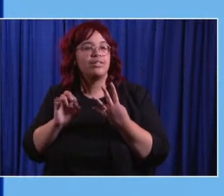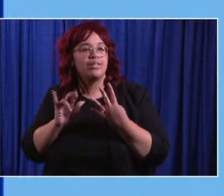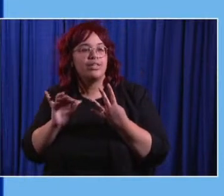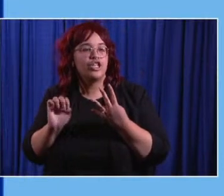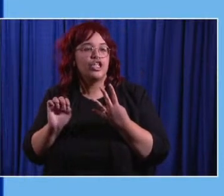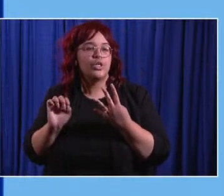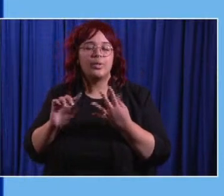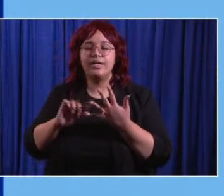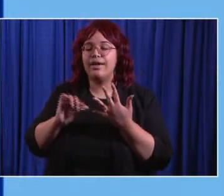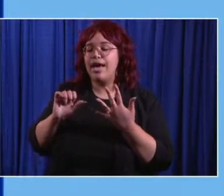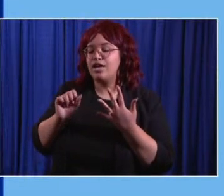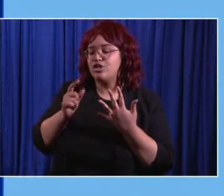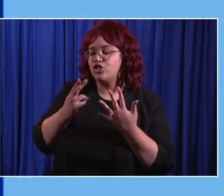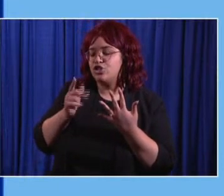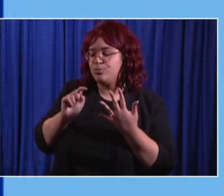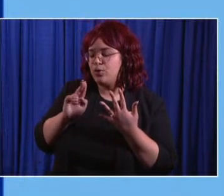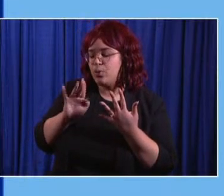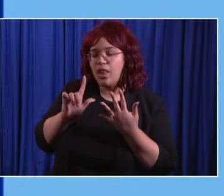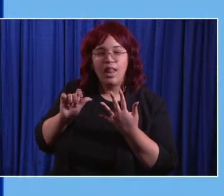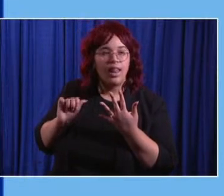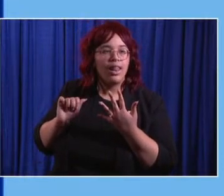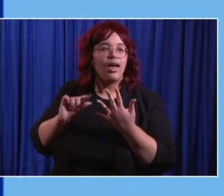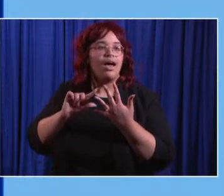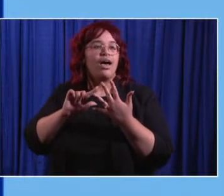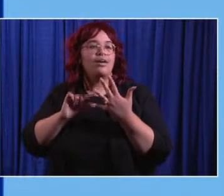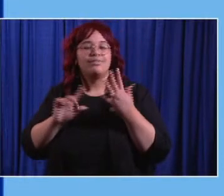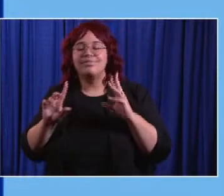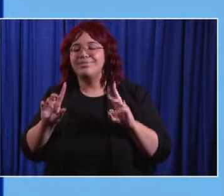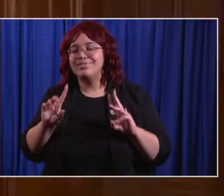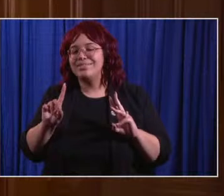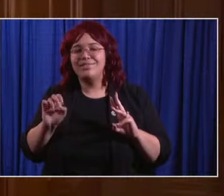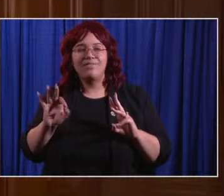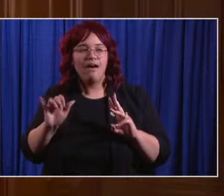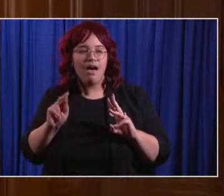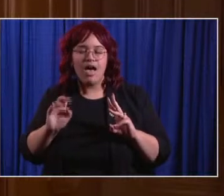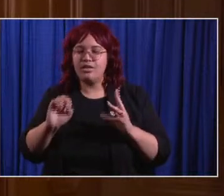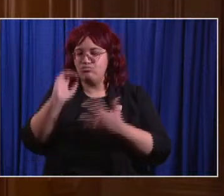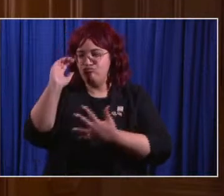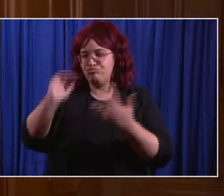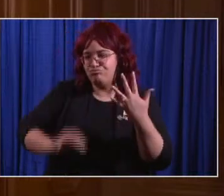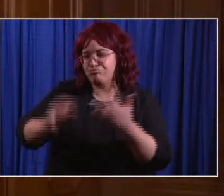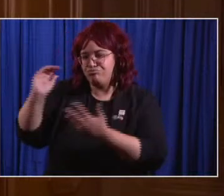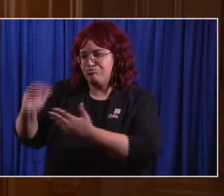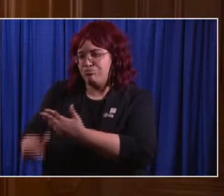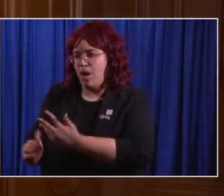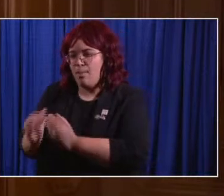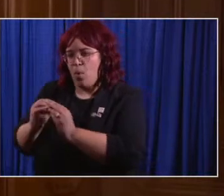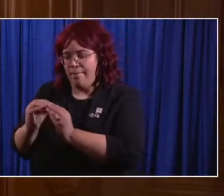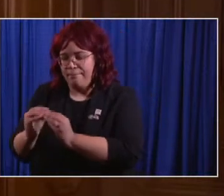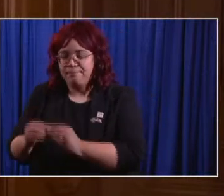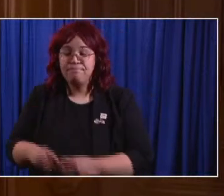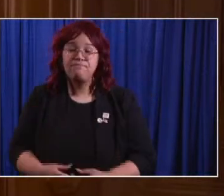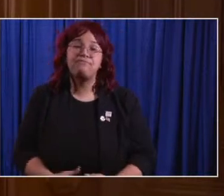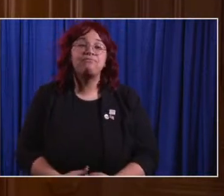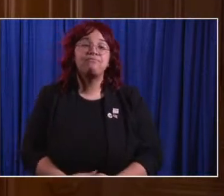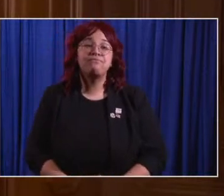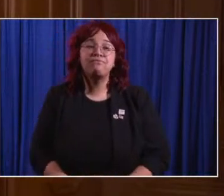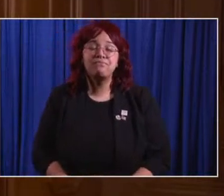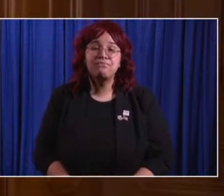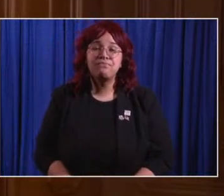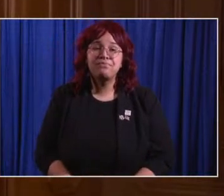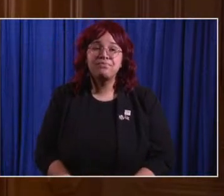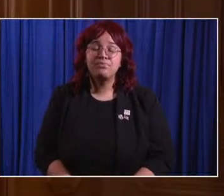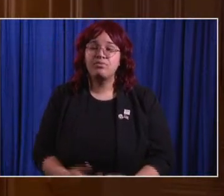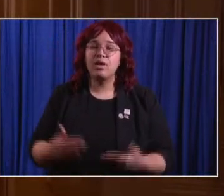in the central part of the state, Adams in the southern part of the state. And so those are the top counties. Let's look